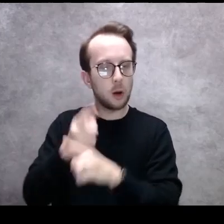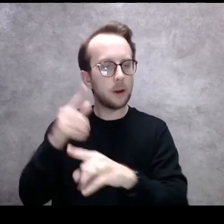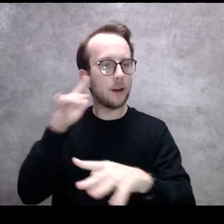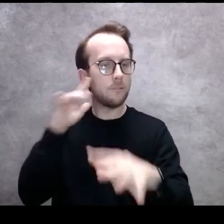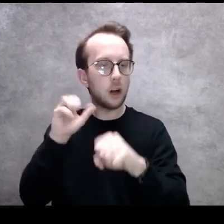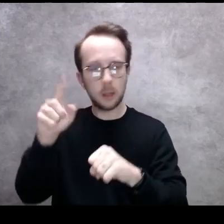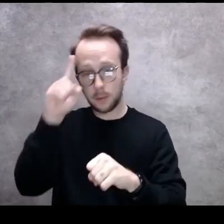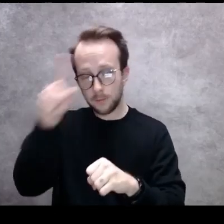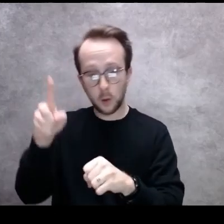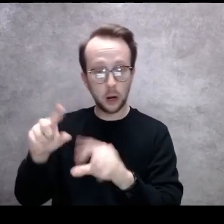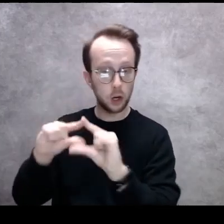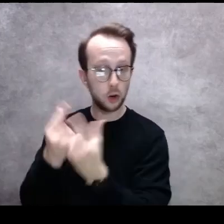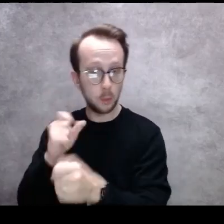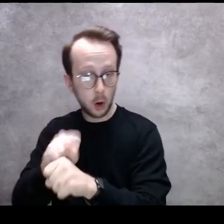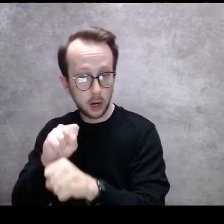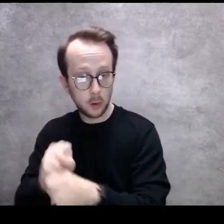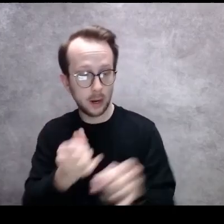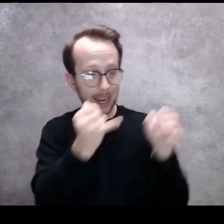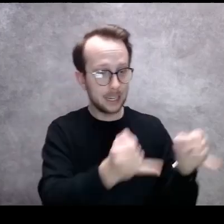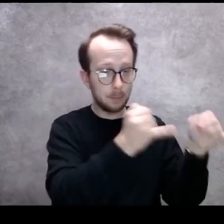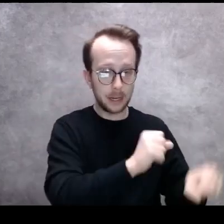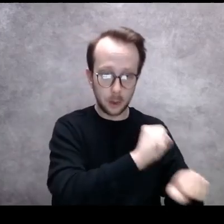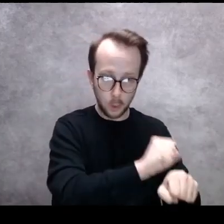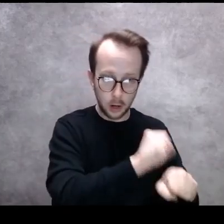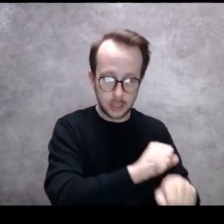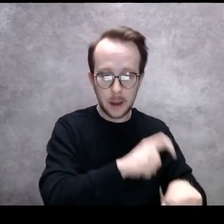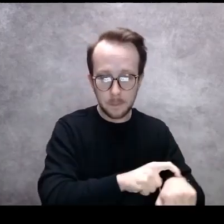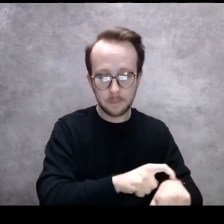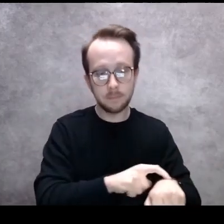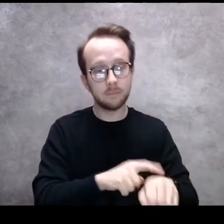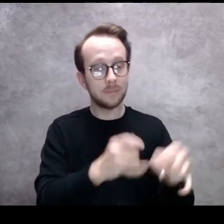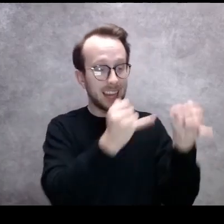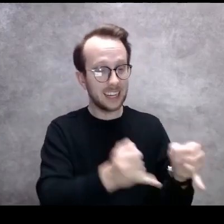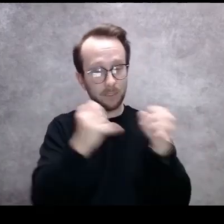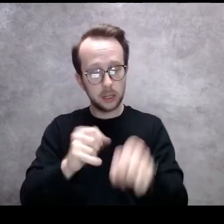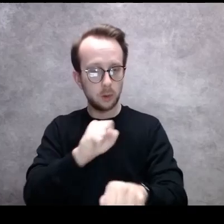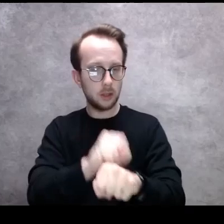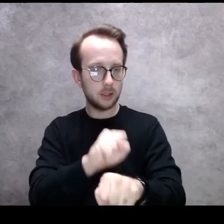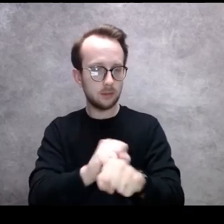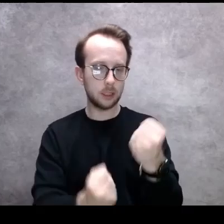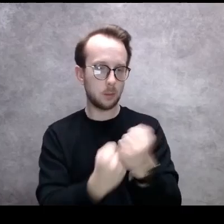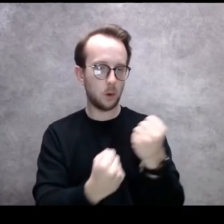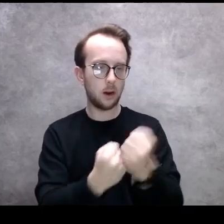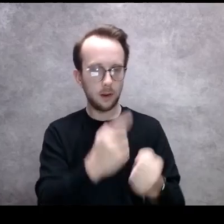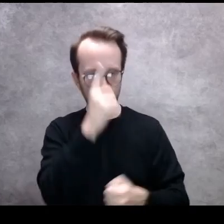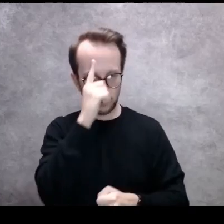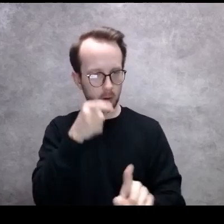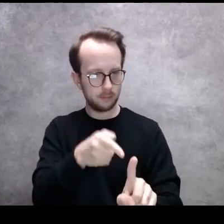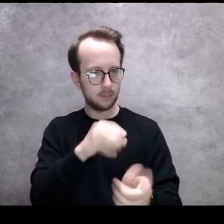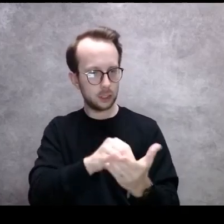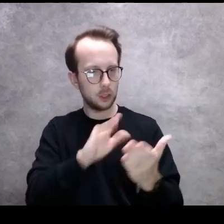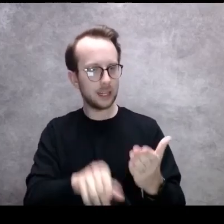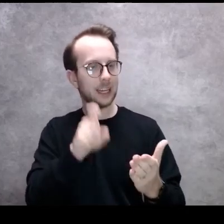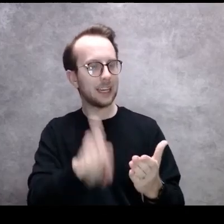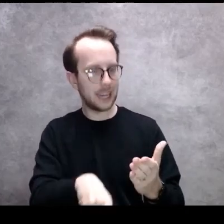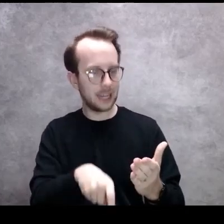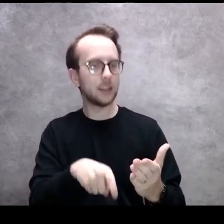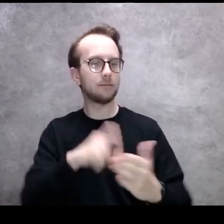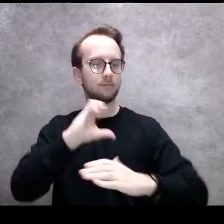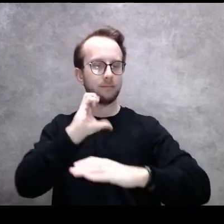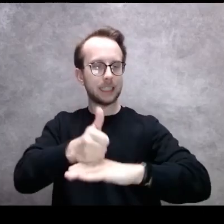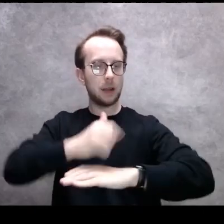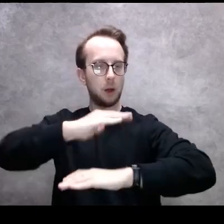group or independent work time, or as an individual support for a student that may need the current volume level expectation on their